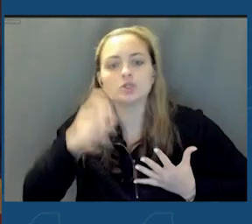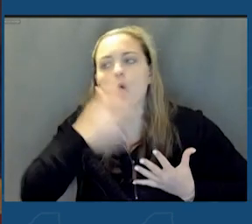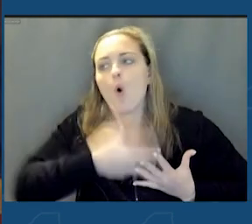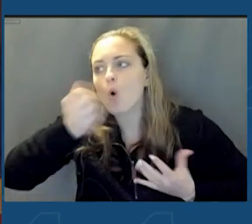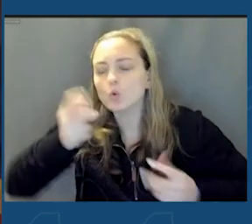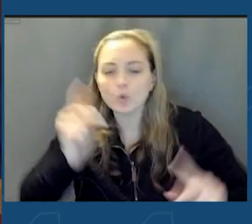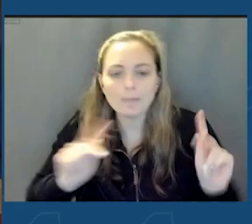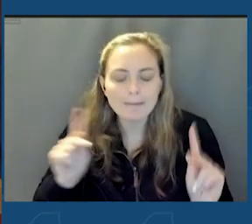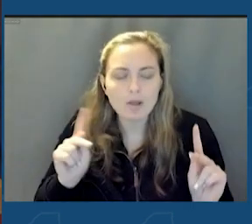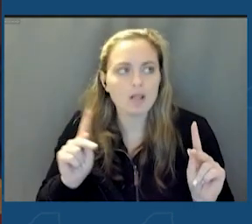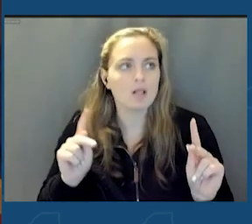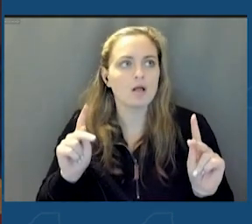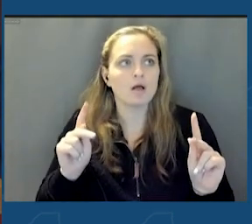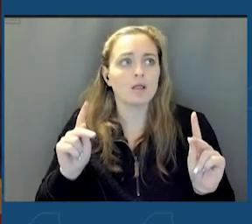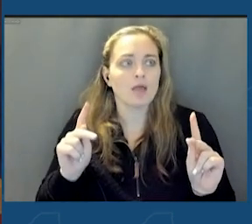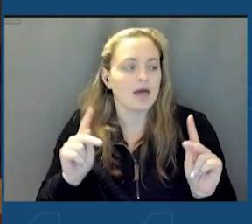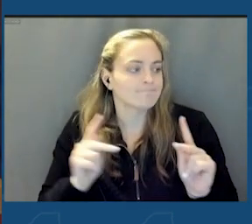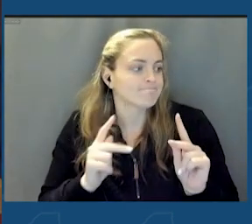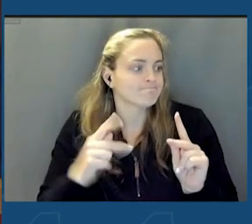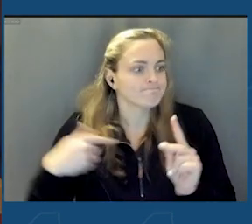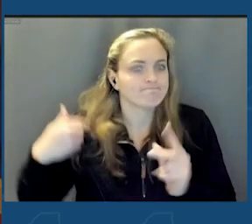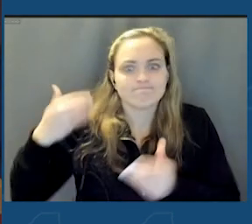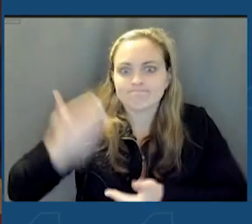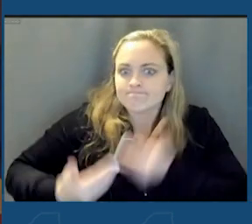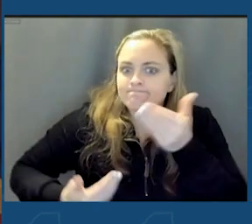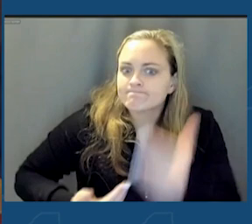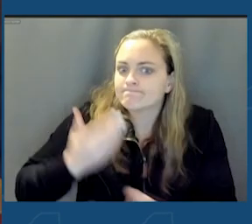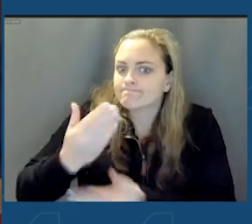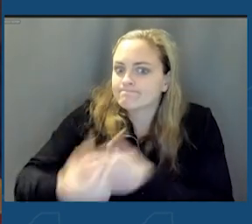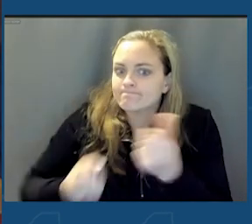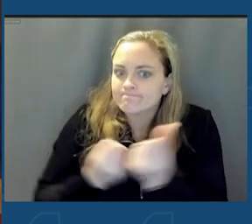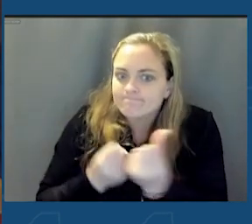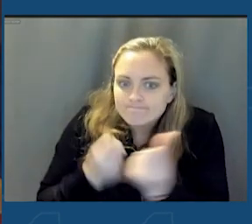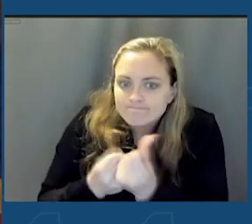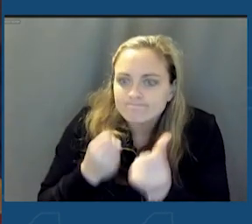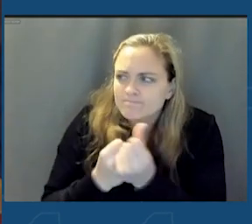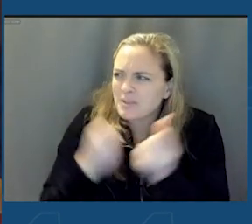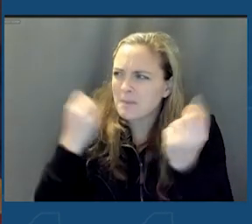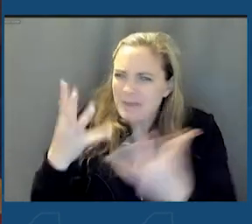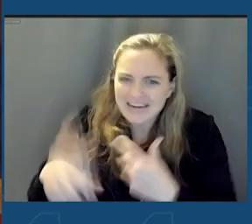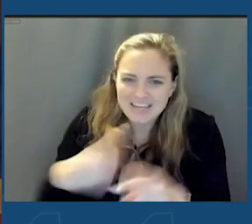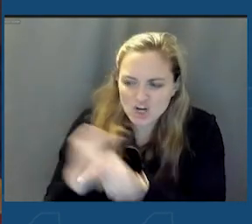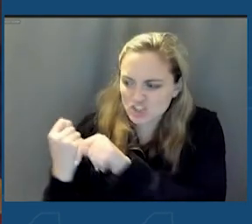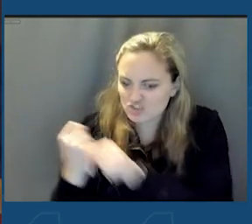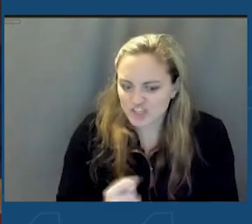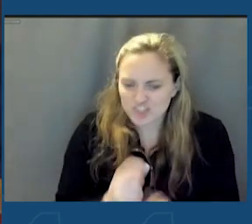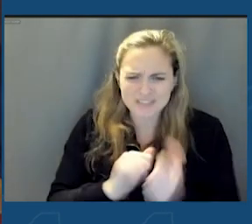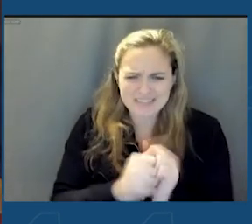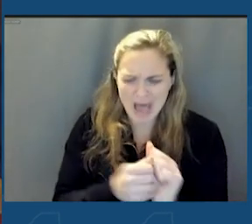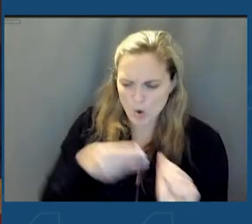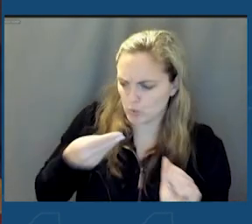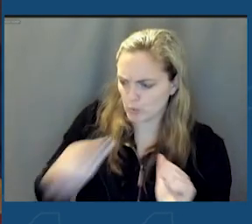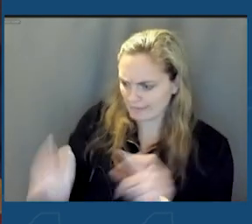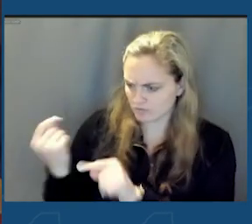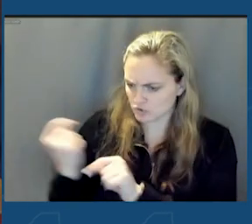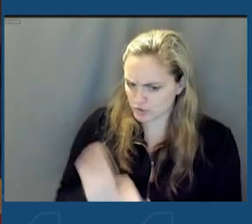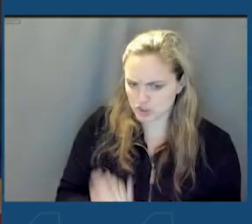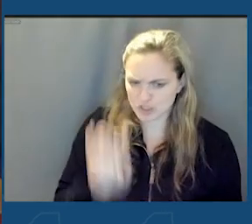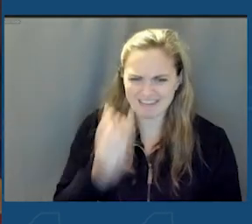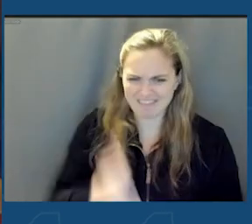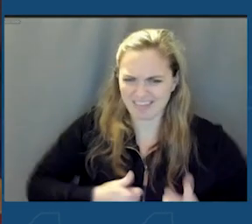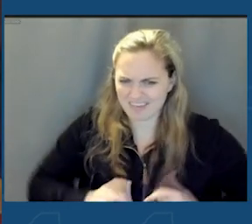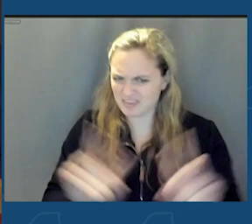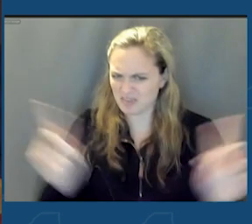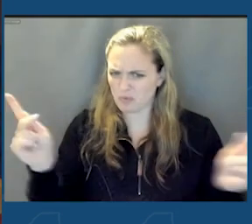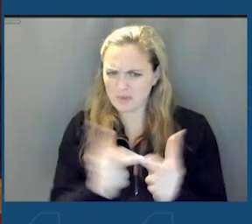generation, which have built on decades and generations of traditions that get passed down. How do they get passed down if someone's living in another state or living somewhere else? I want